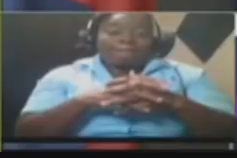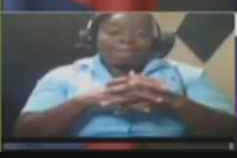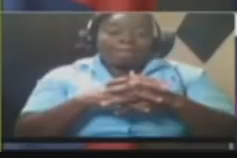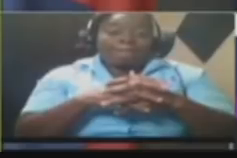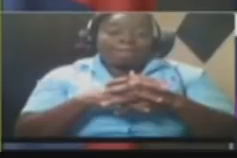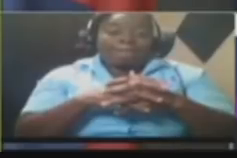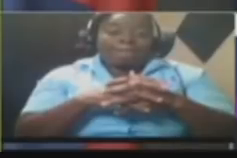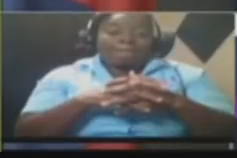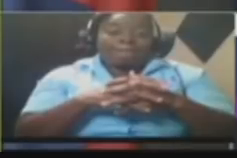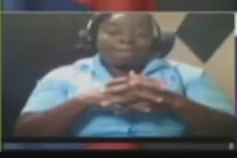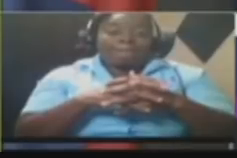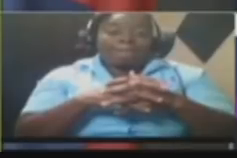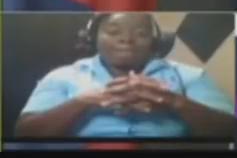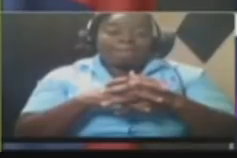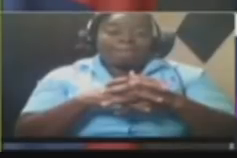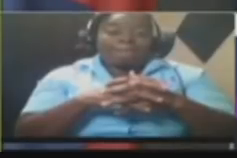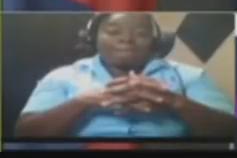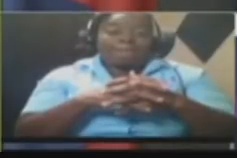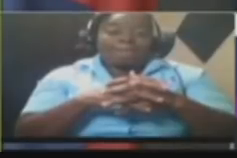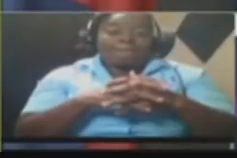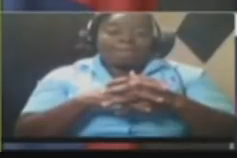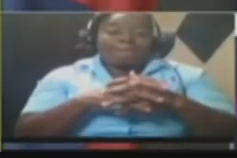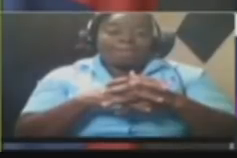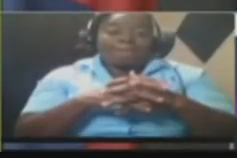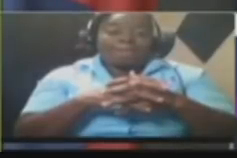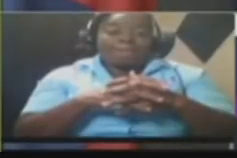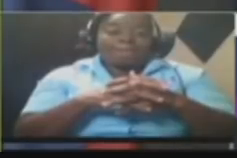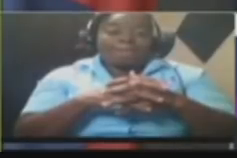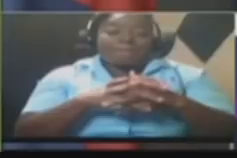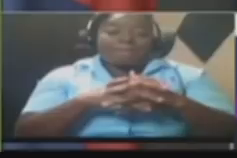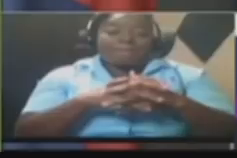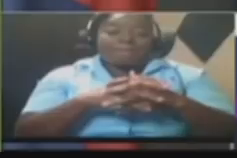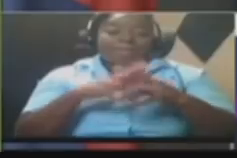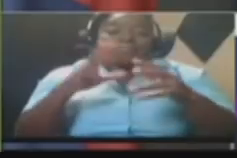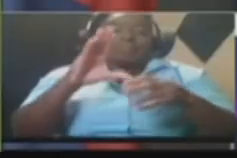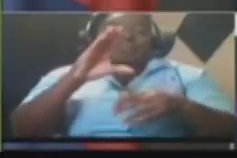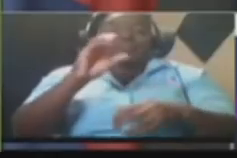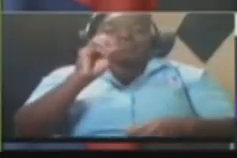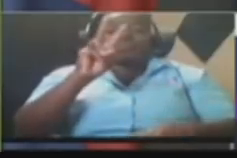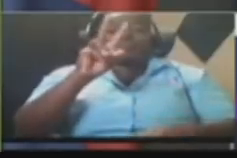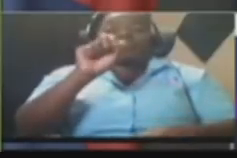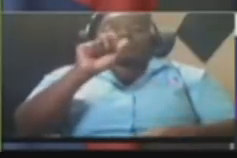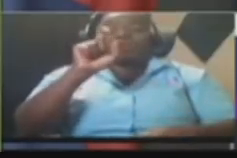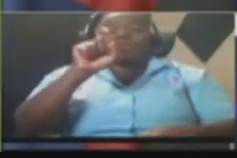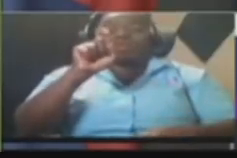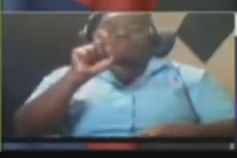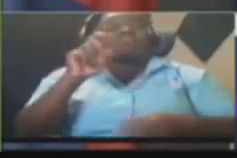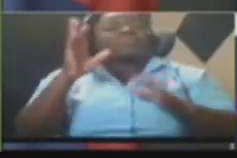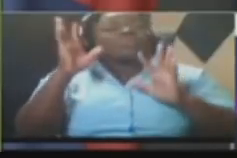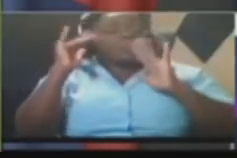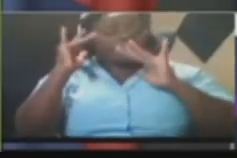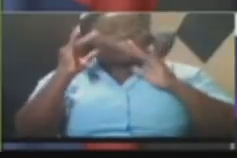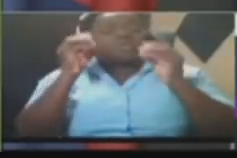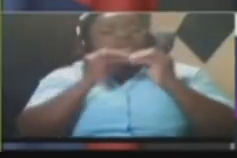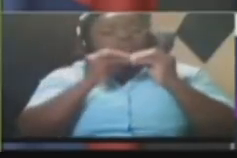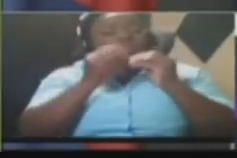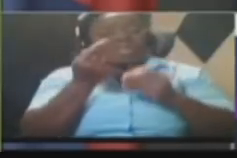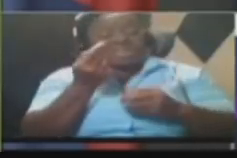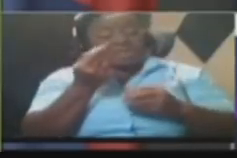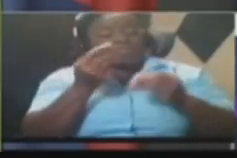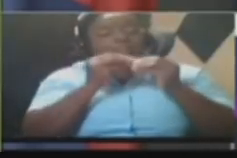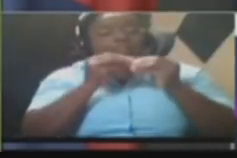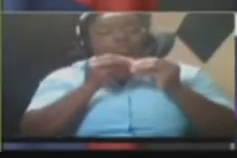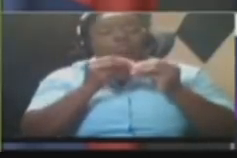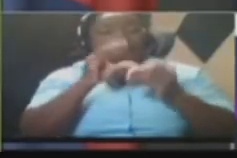other supply, which is the COVAX supply, we are still expecting a small order coming in from the